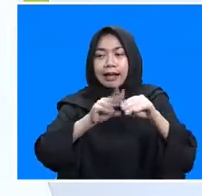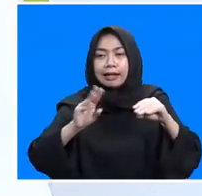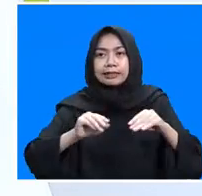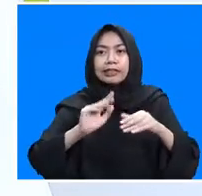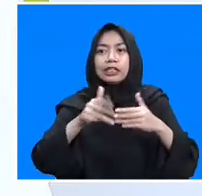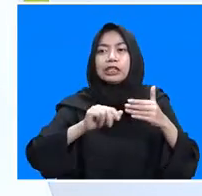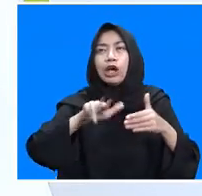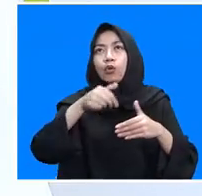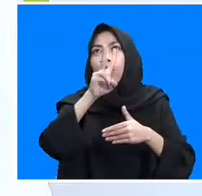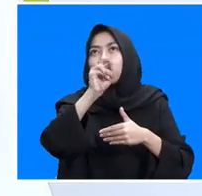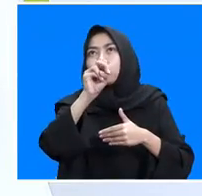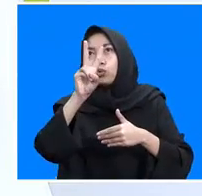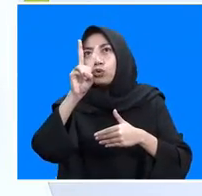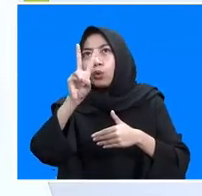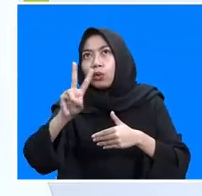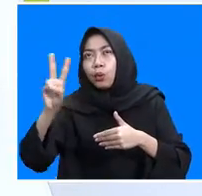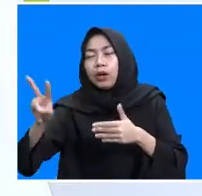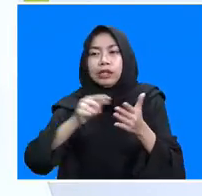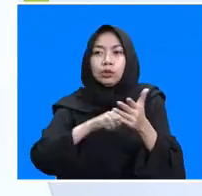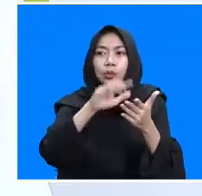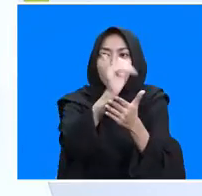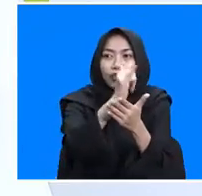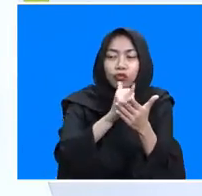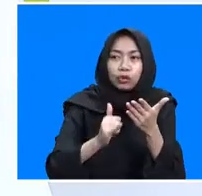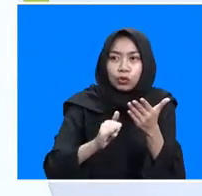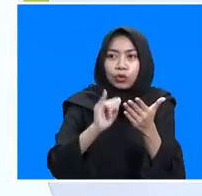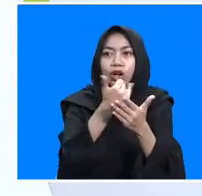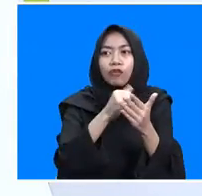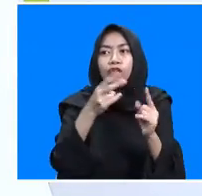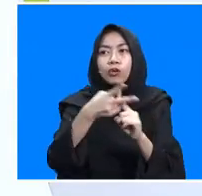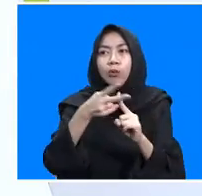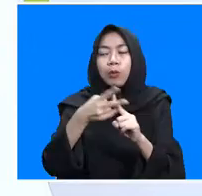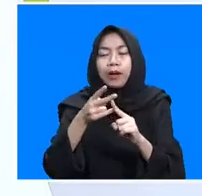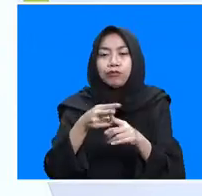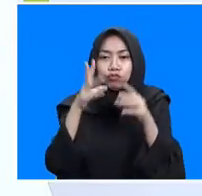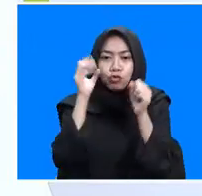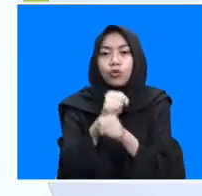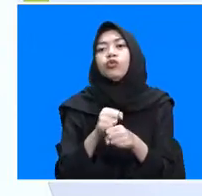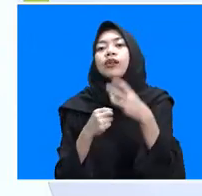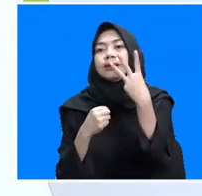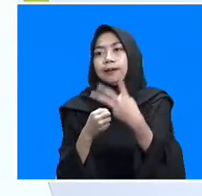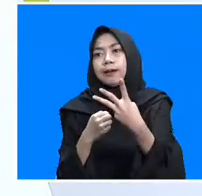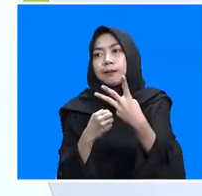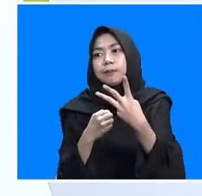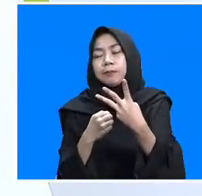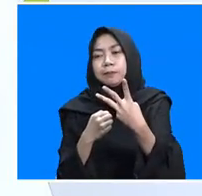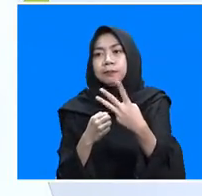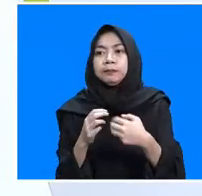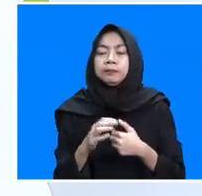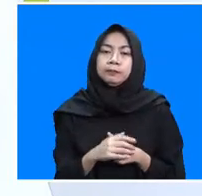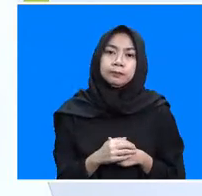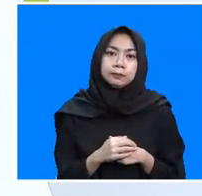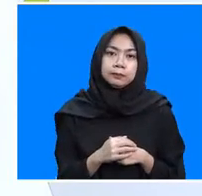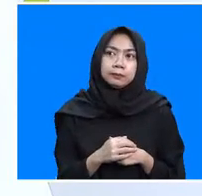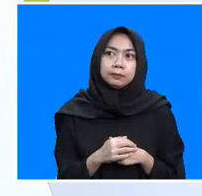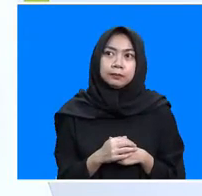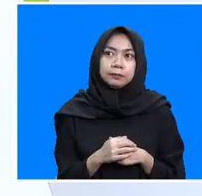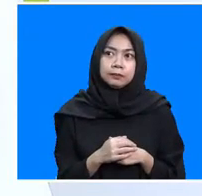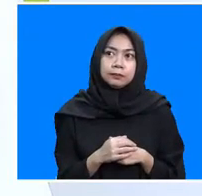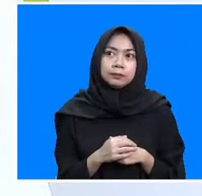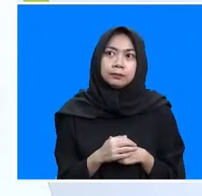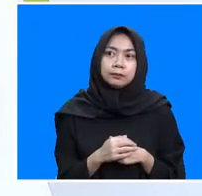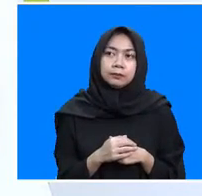2022. Mm-hmm. And that sort of goes into a few key points. It was about how do we